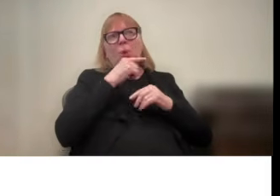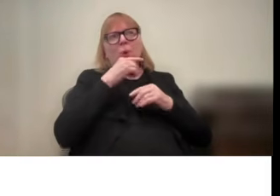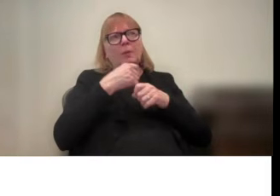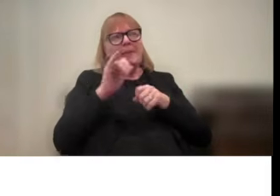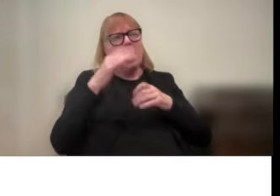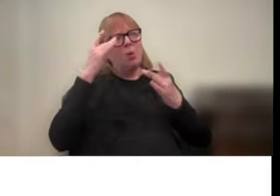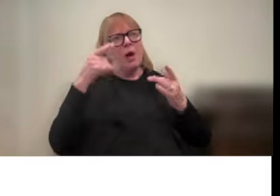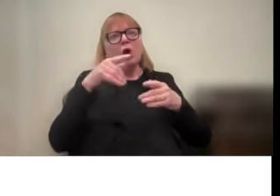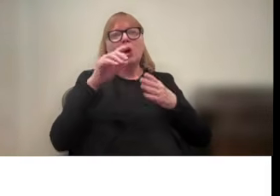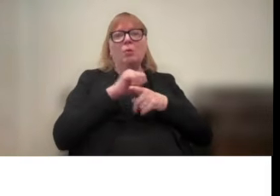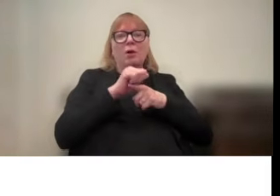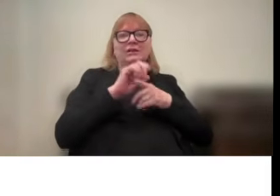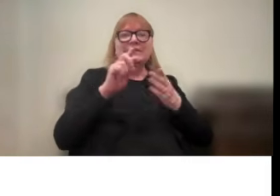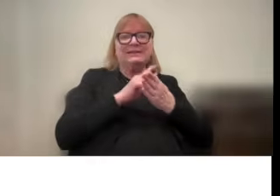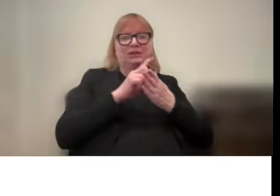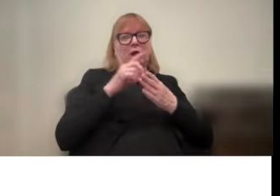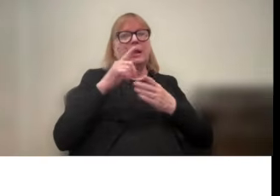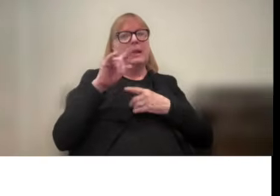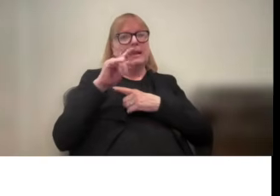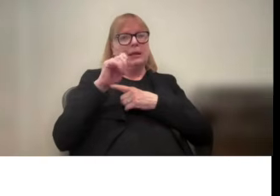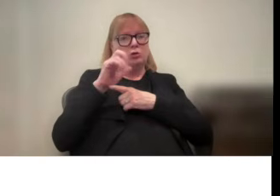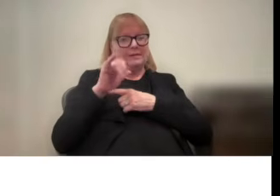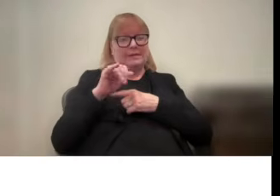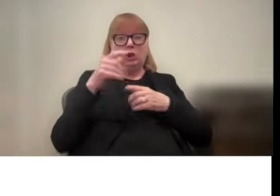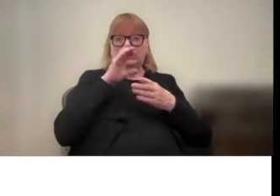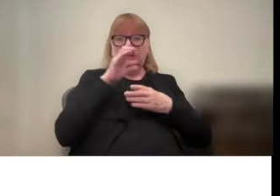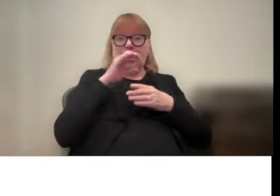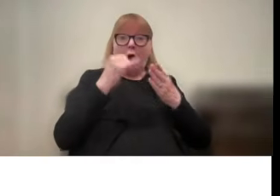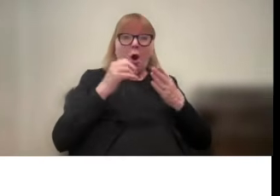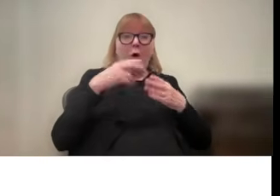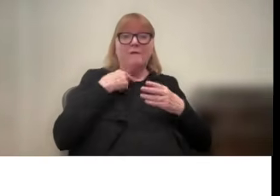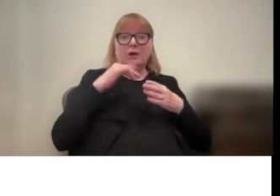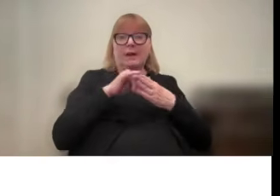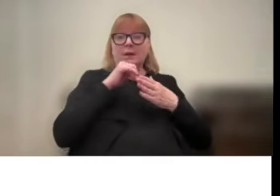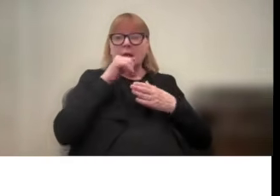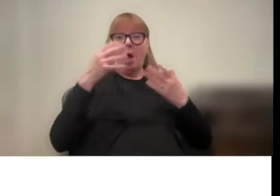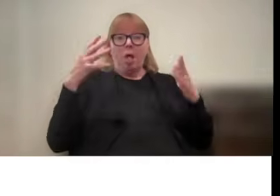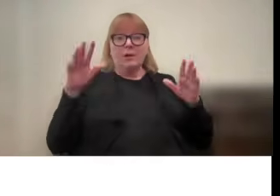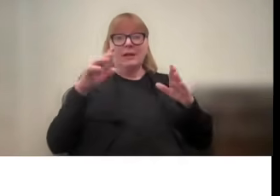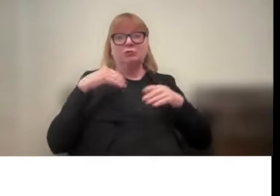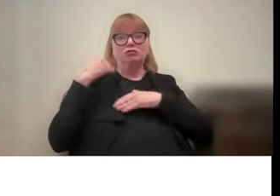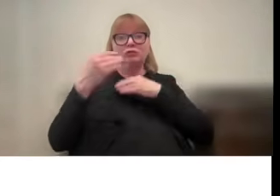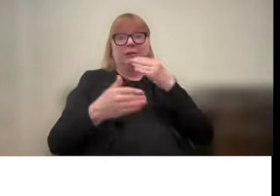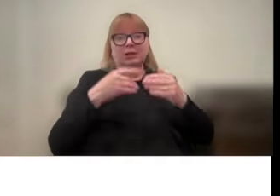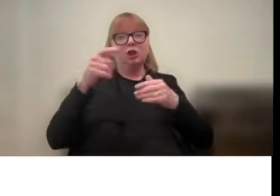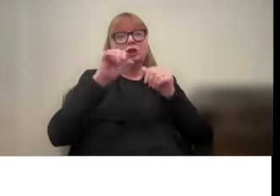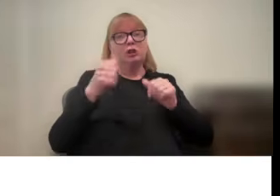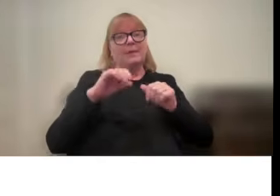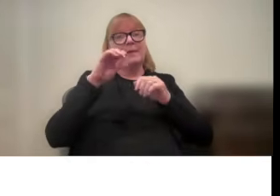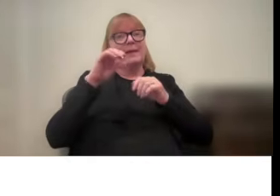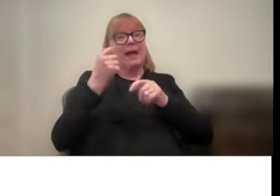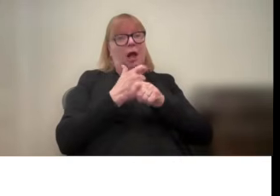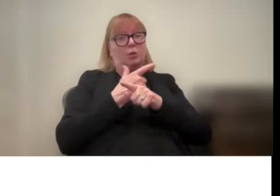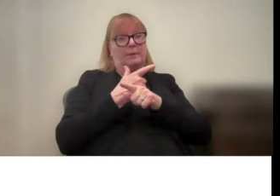you're practicing digital literacy. Every time you seek out art or voices that aren't already trending, you're shaping the